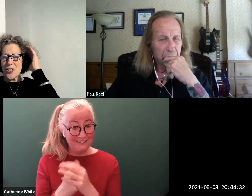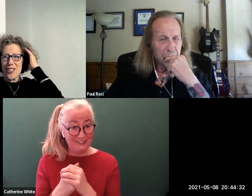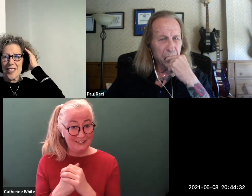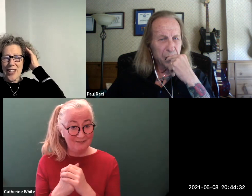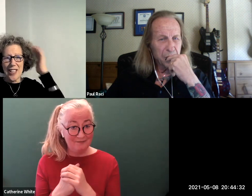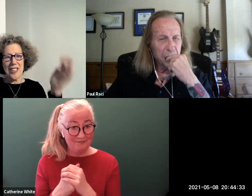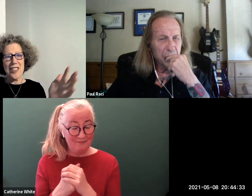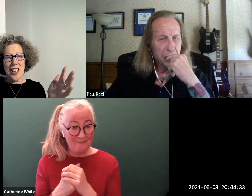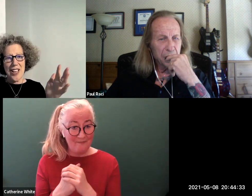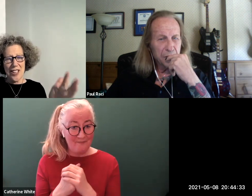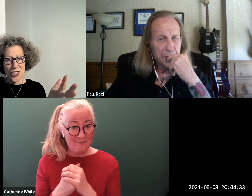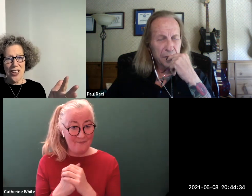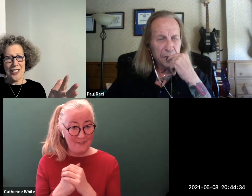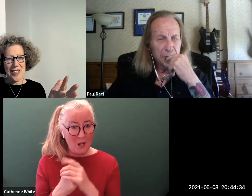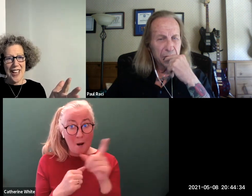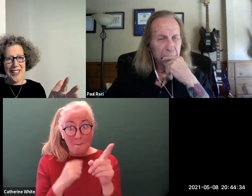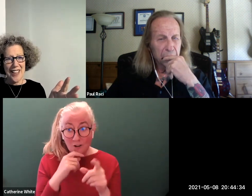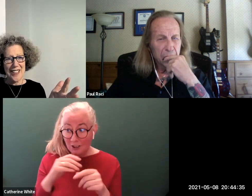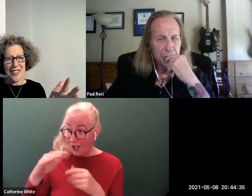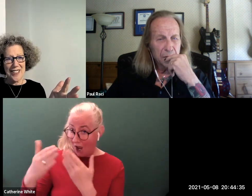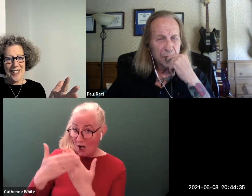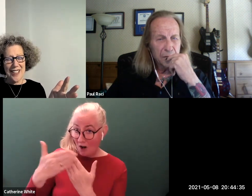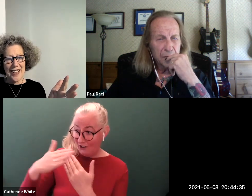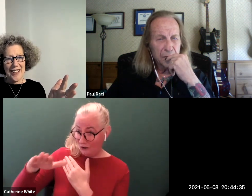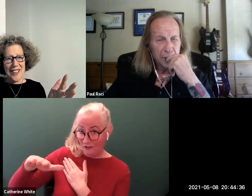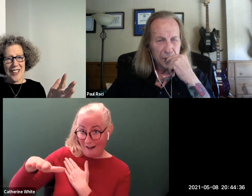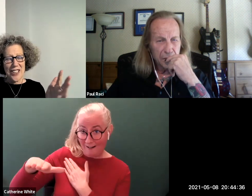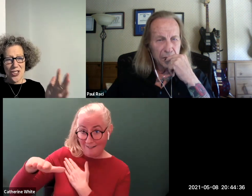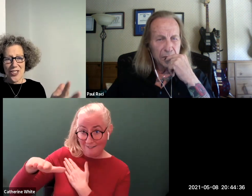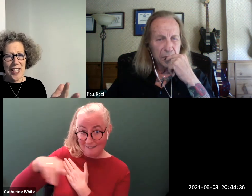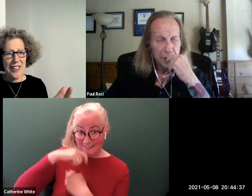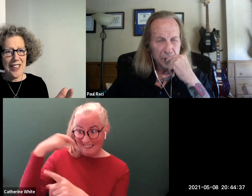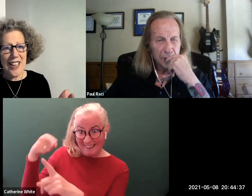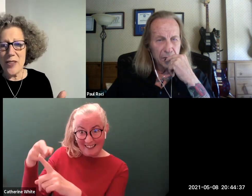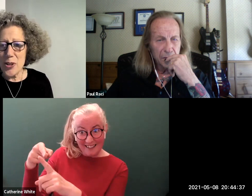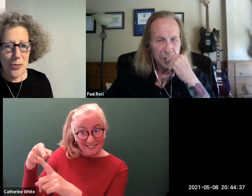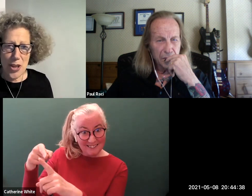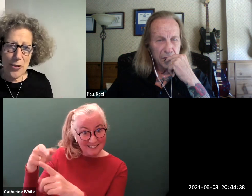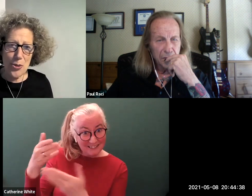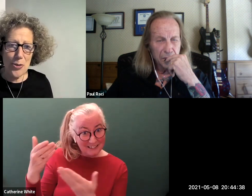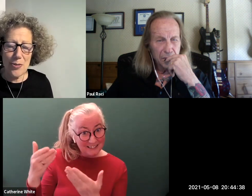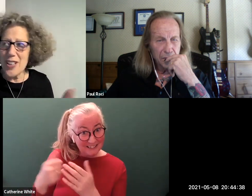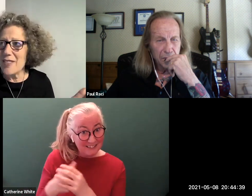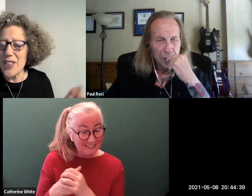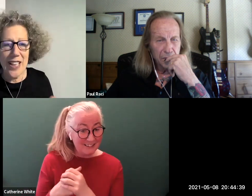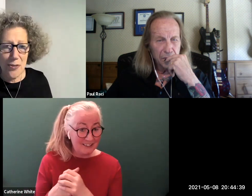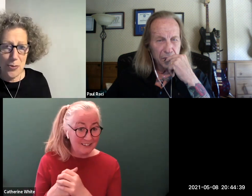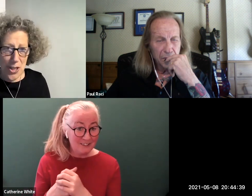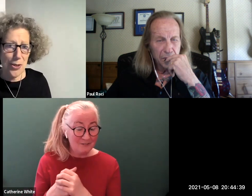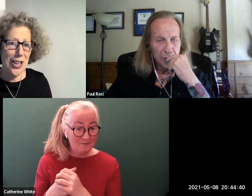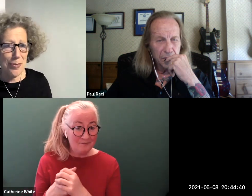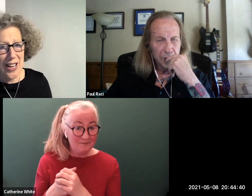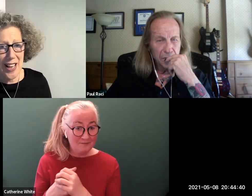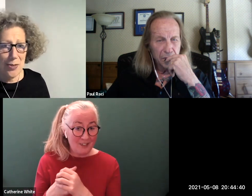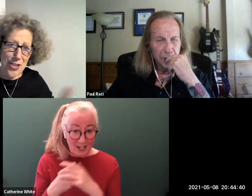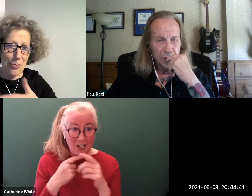it's just to hear a young child saying that, and just saying, if you really, if you